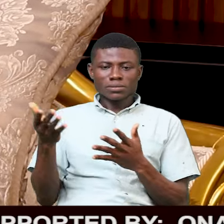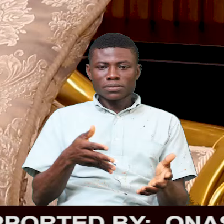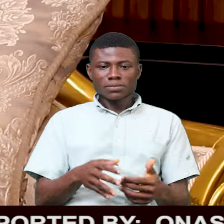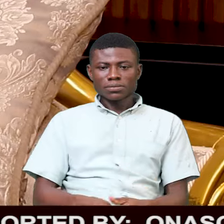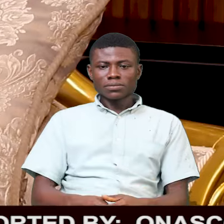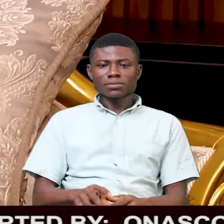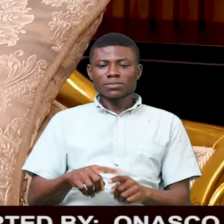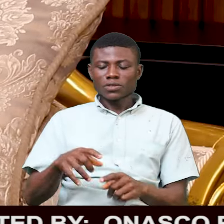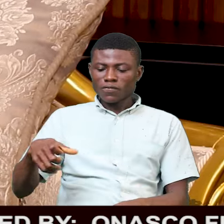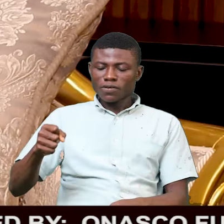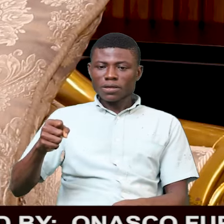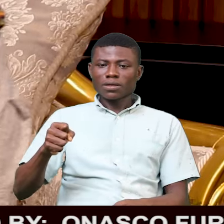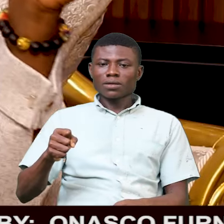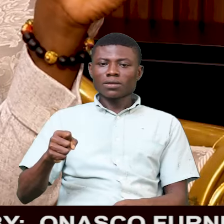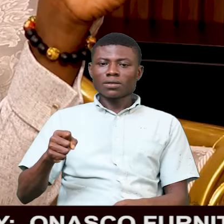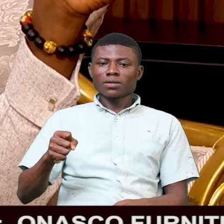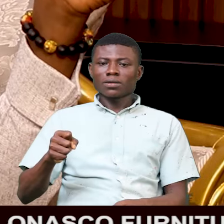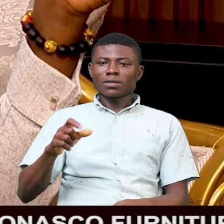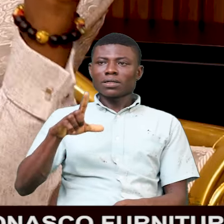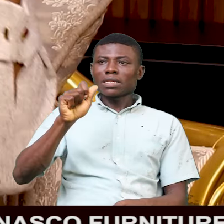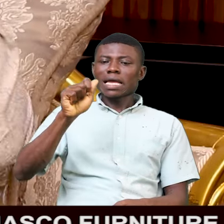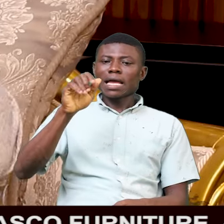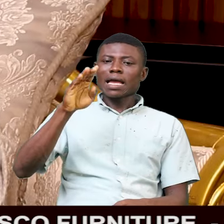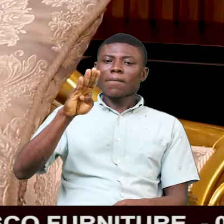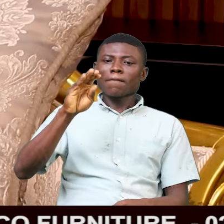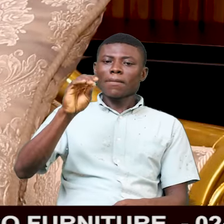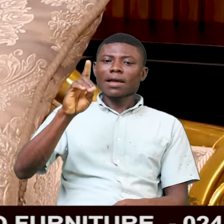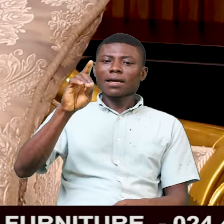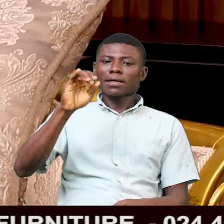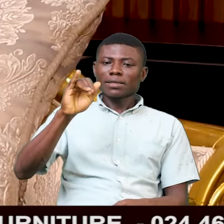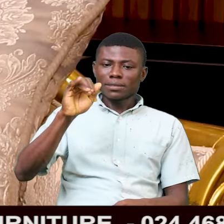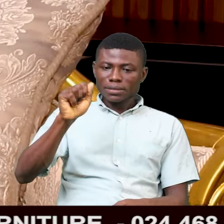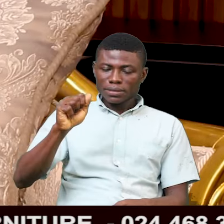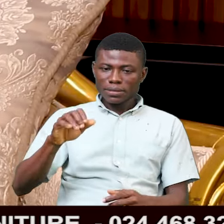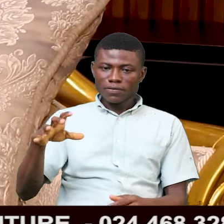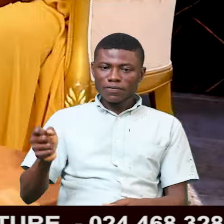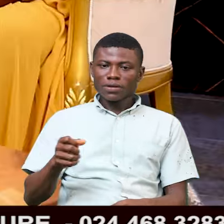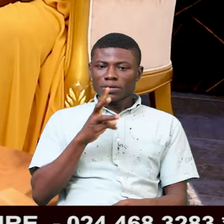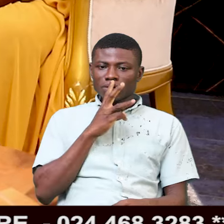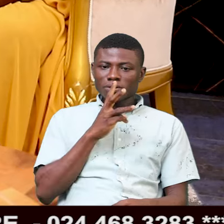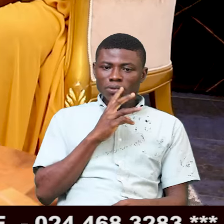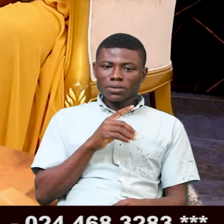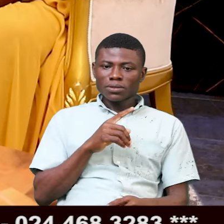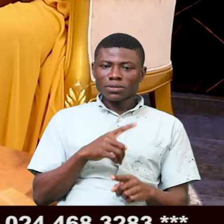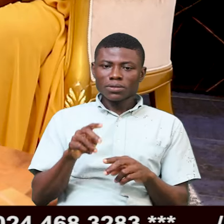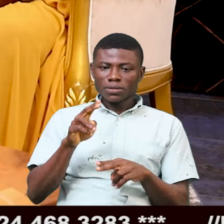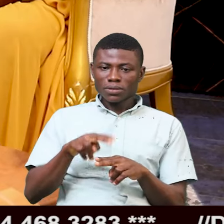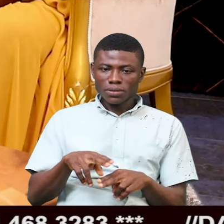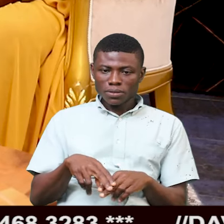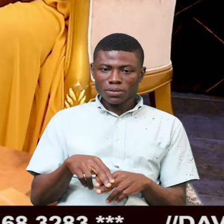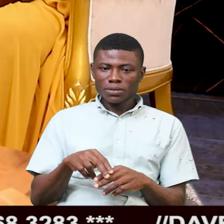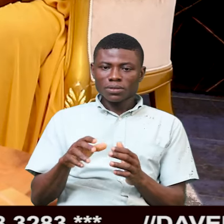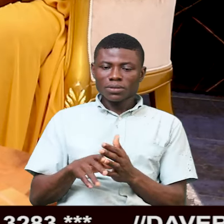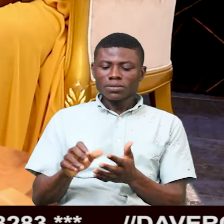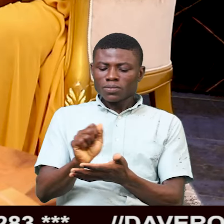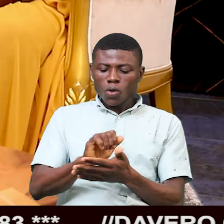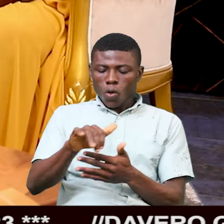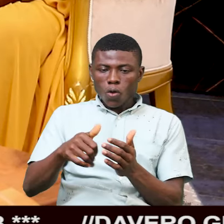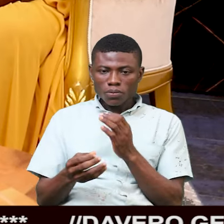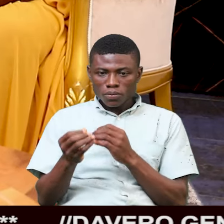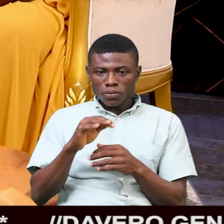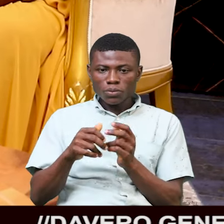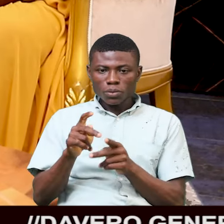ama ofa bucket e wala ba di beach of a bucket echo sense you and no no bet nurse are all twitching